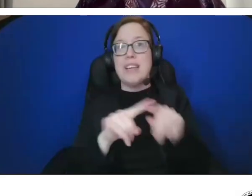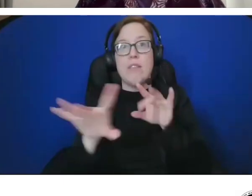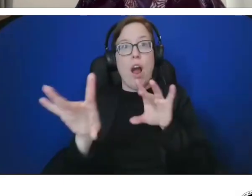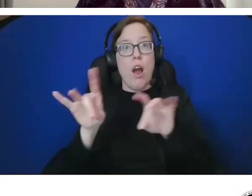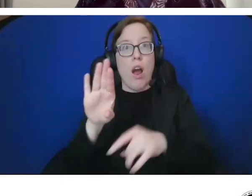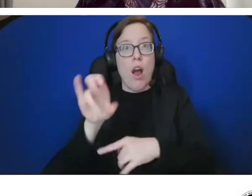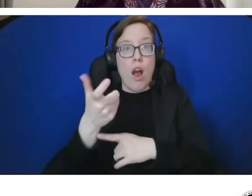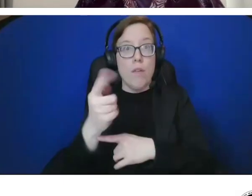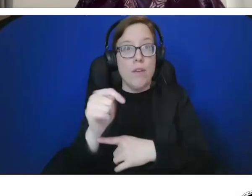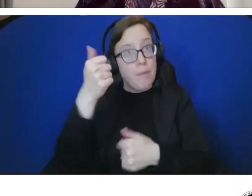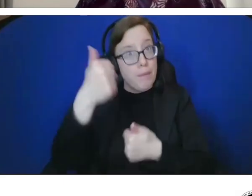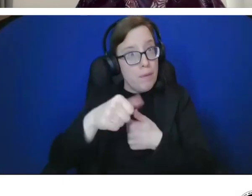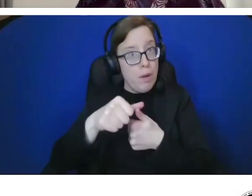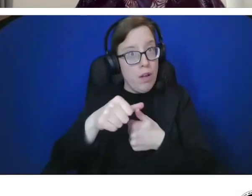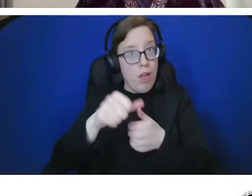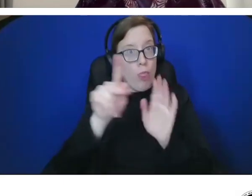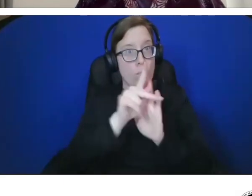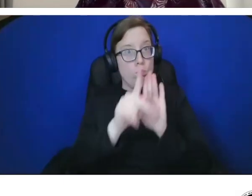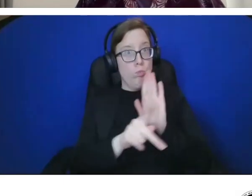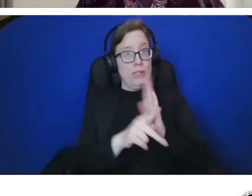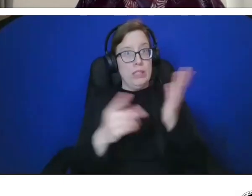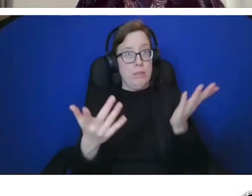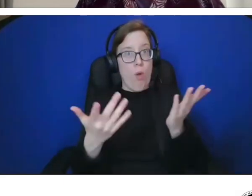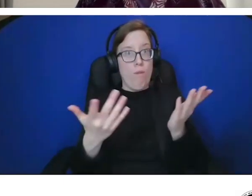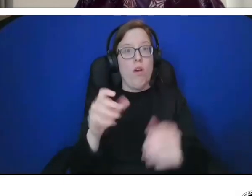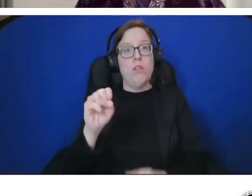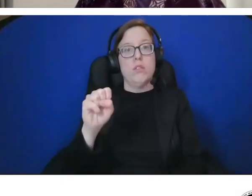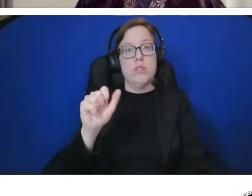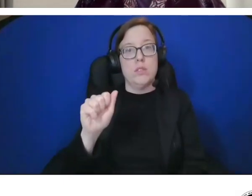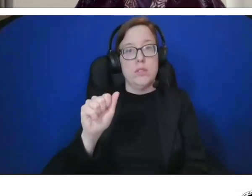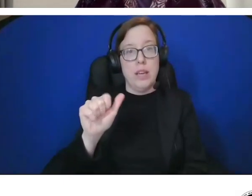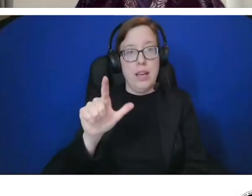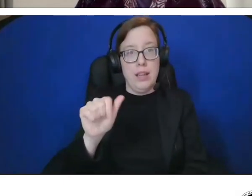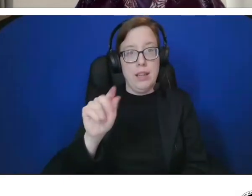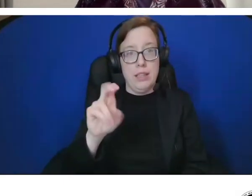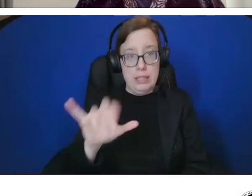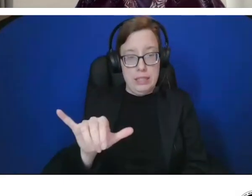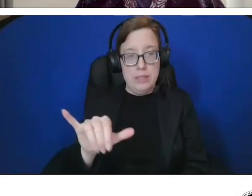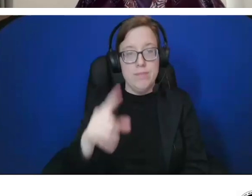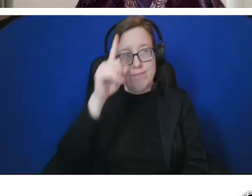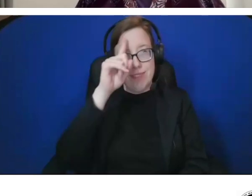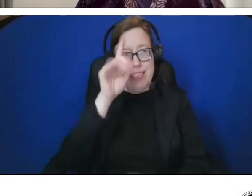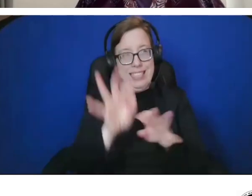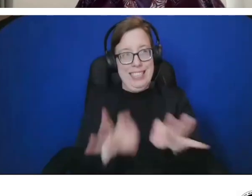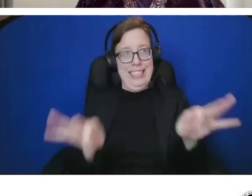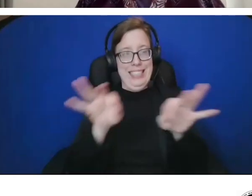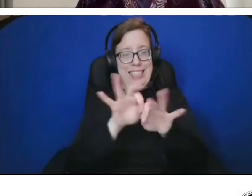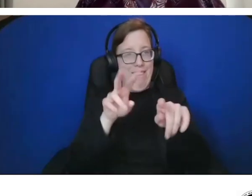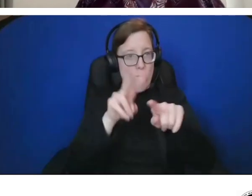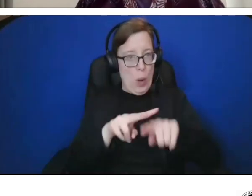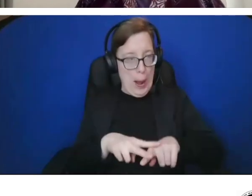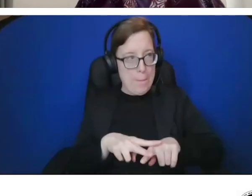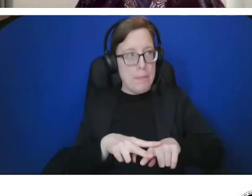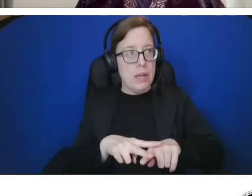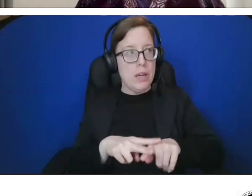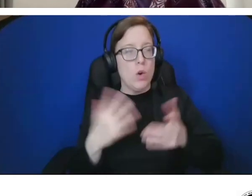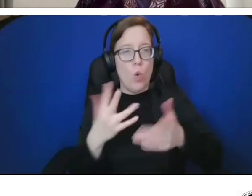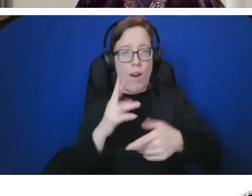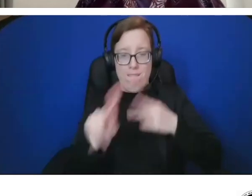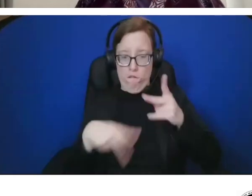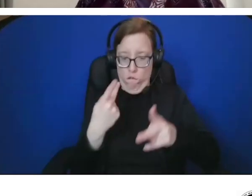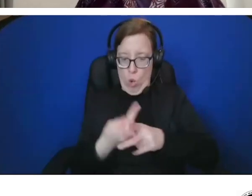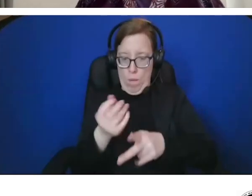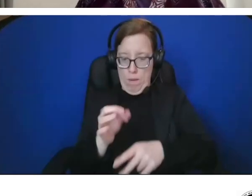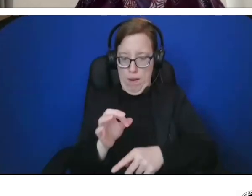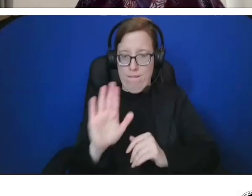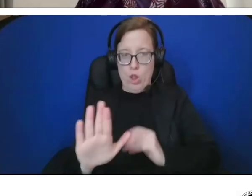you've selected while remembering the principle of saliency. You'll also be thinking about key vocabulary and what